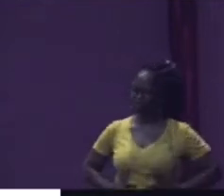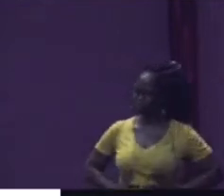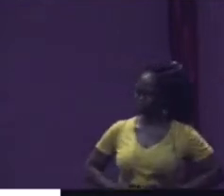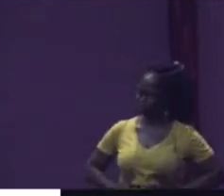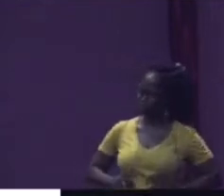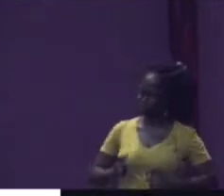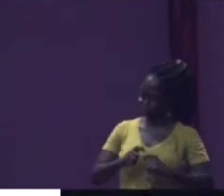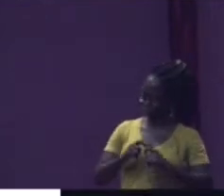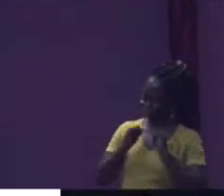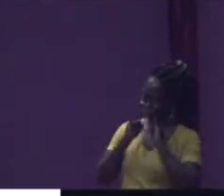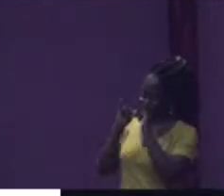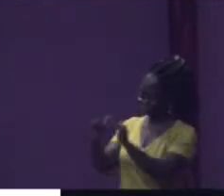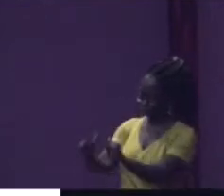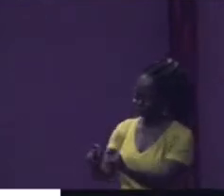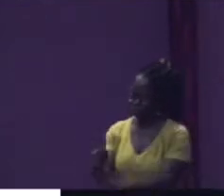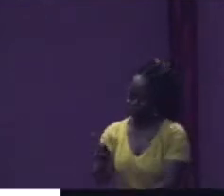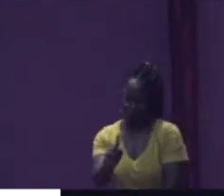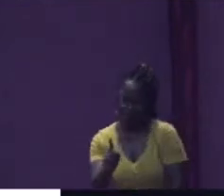Because